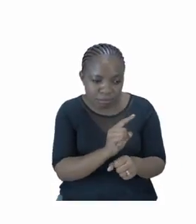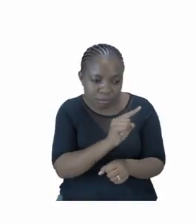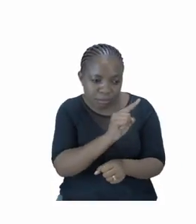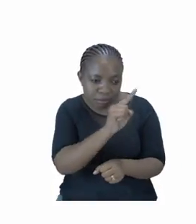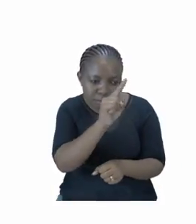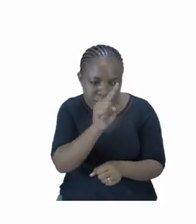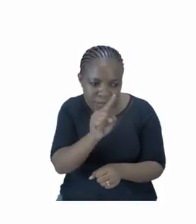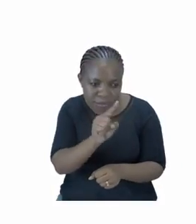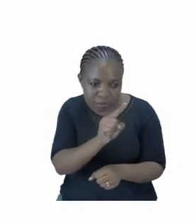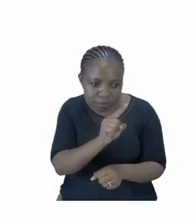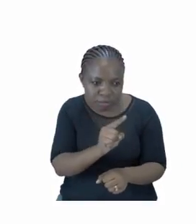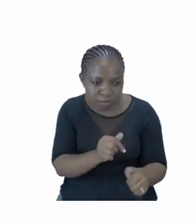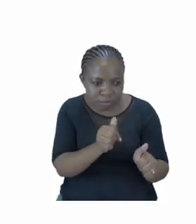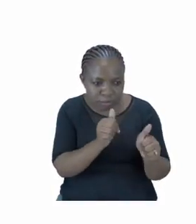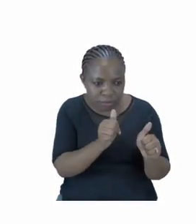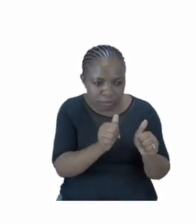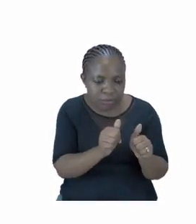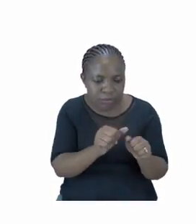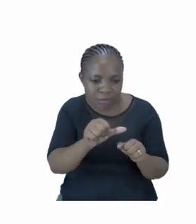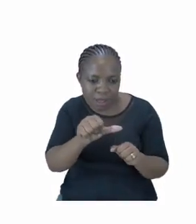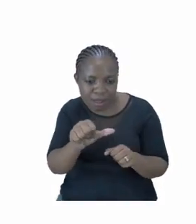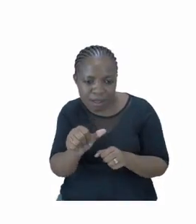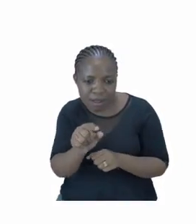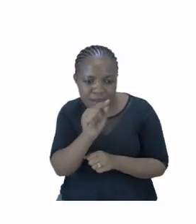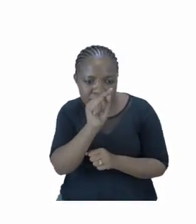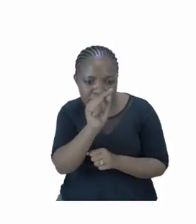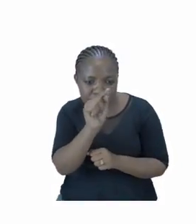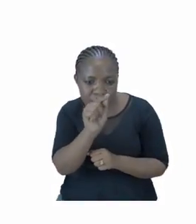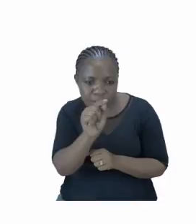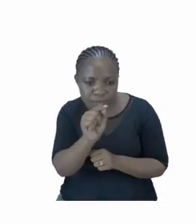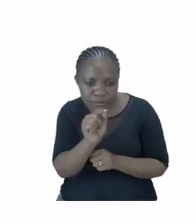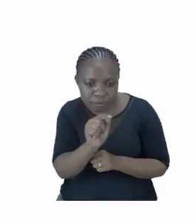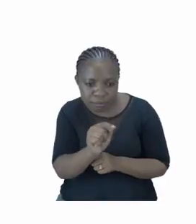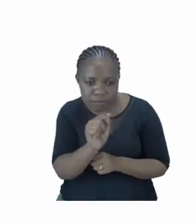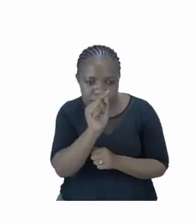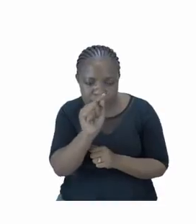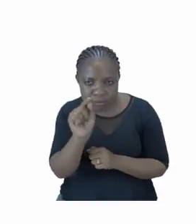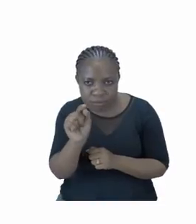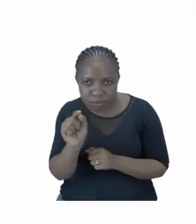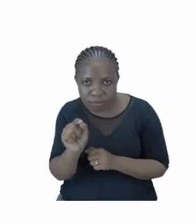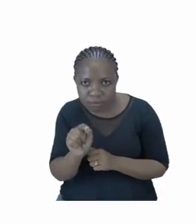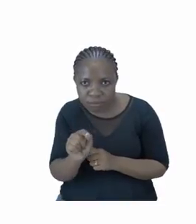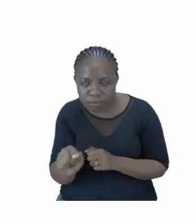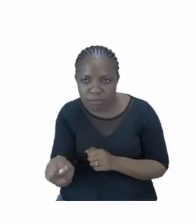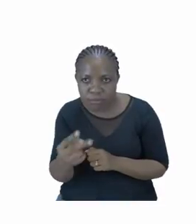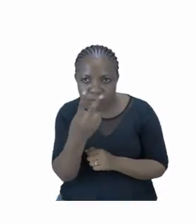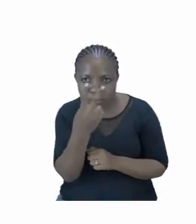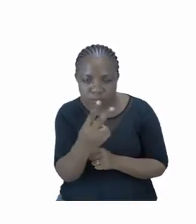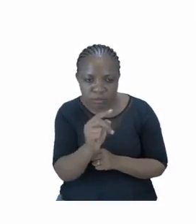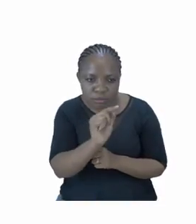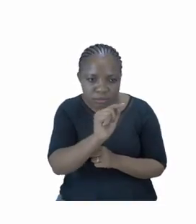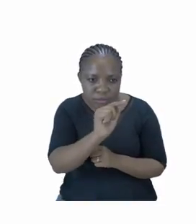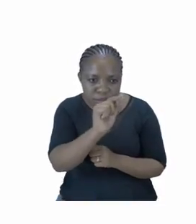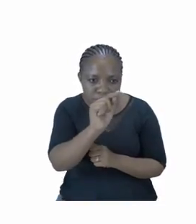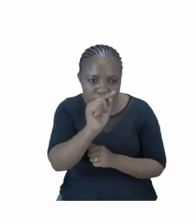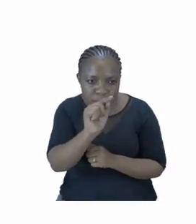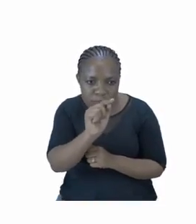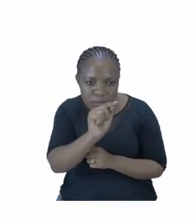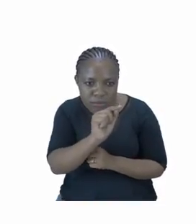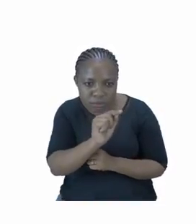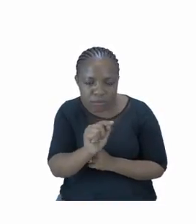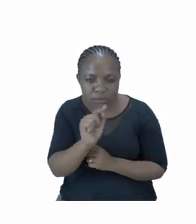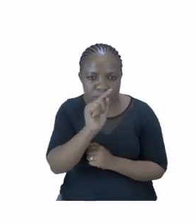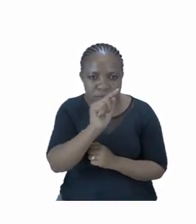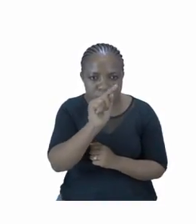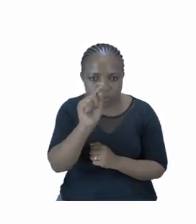trace the number 2. After that, you are going to write the number 2